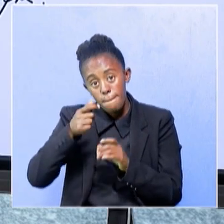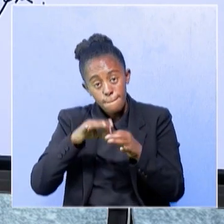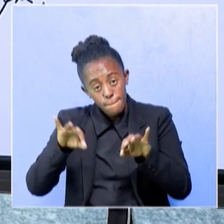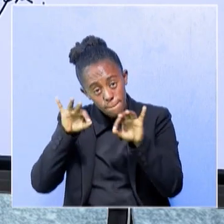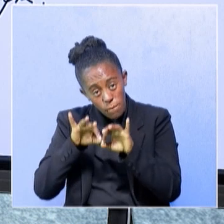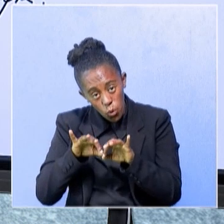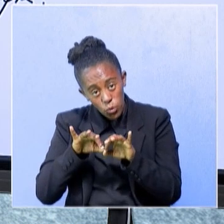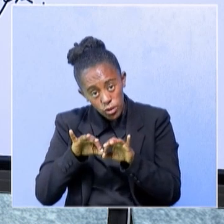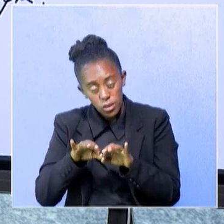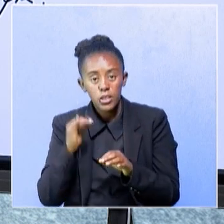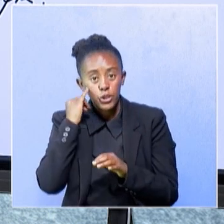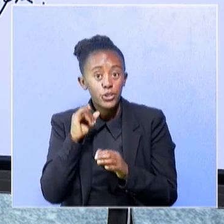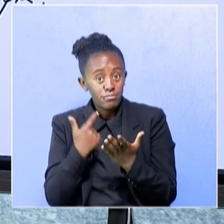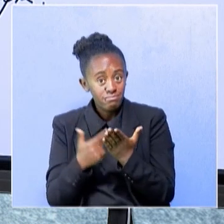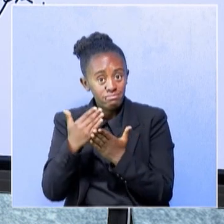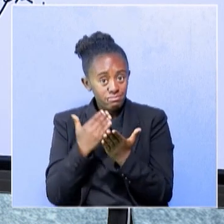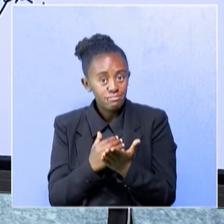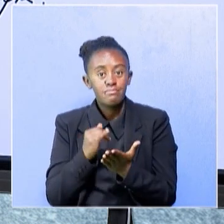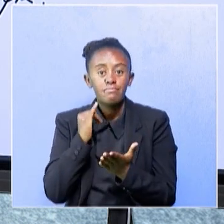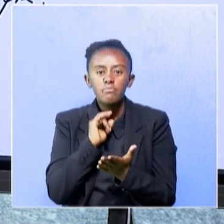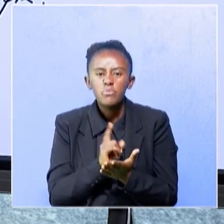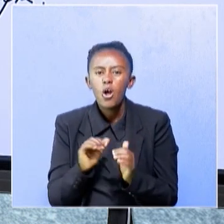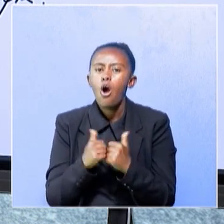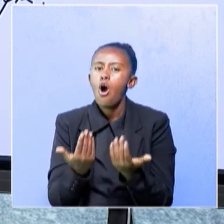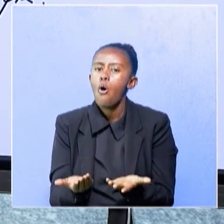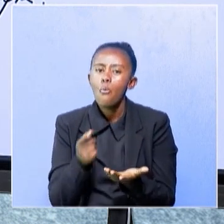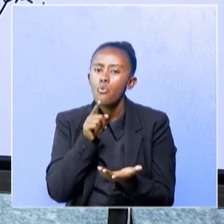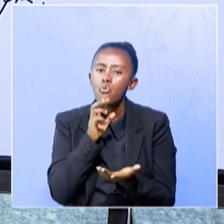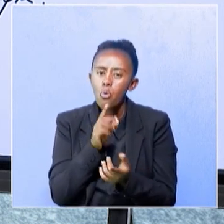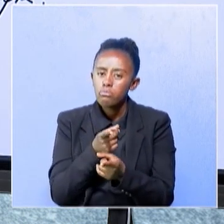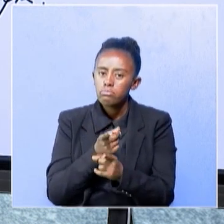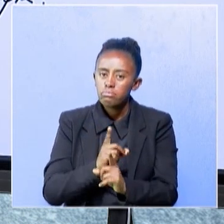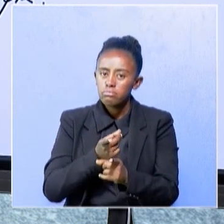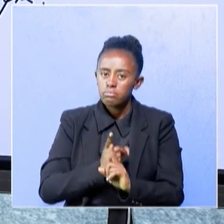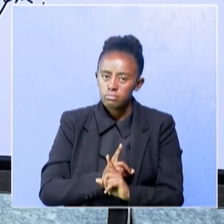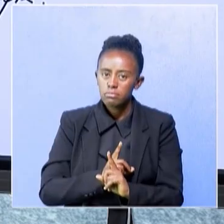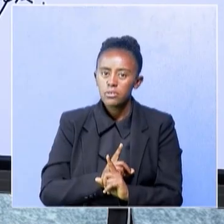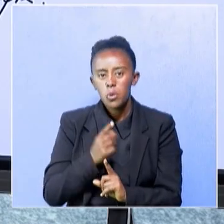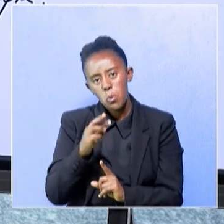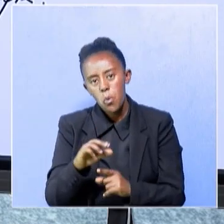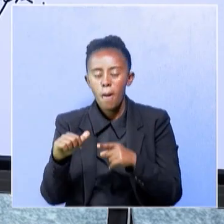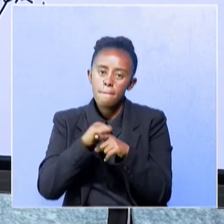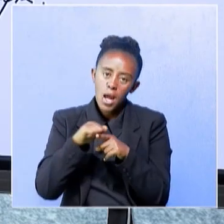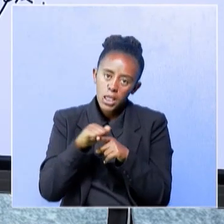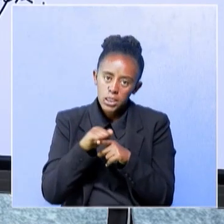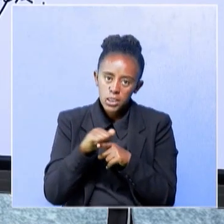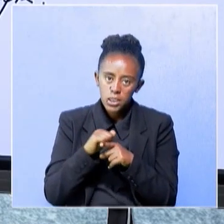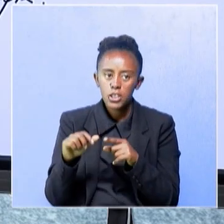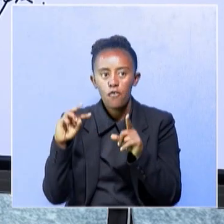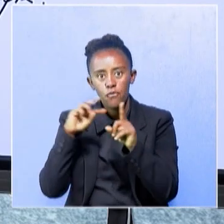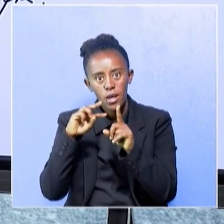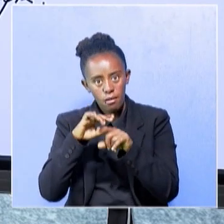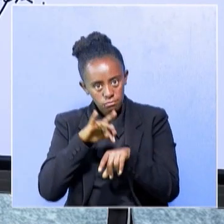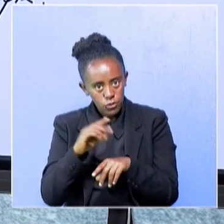important issue of this lesson is that how you are answering or practicing